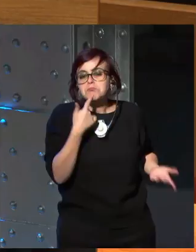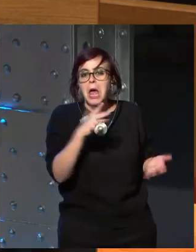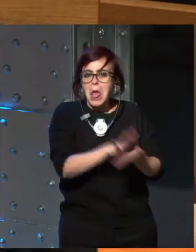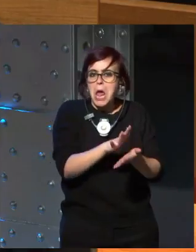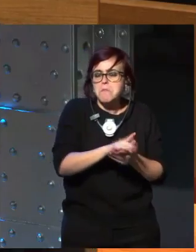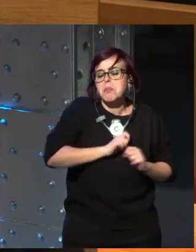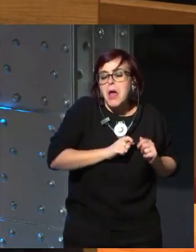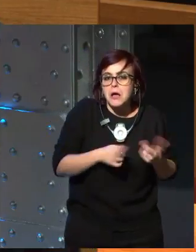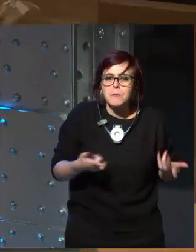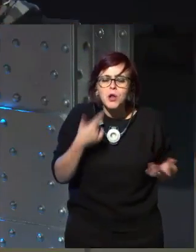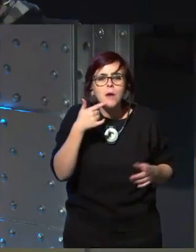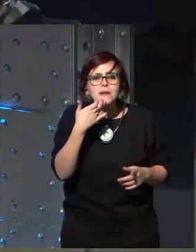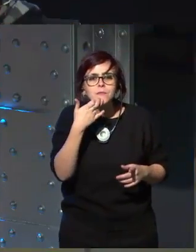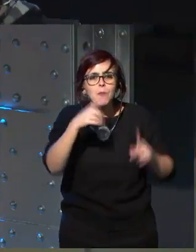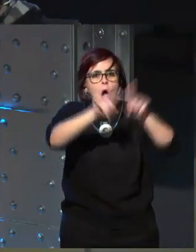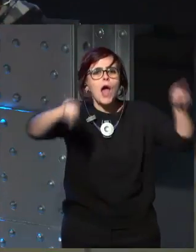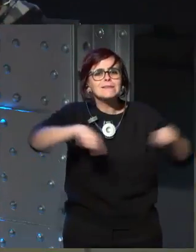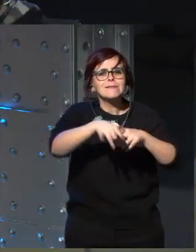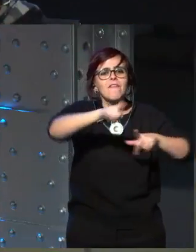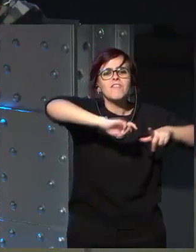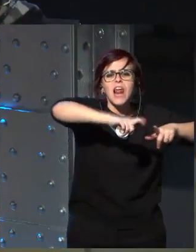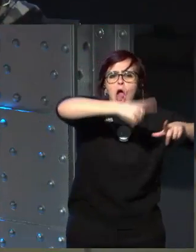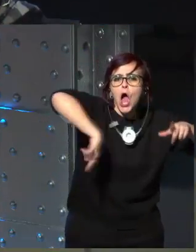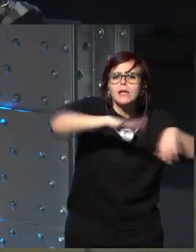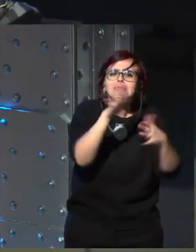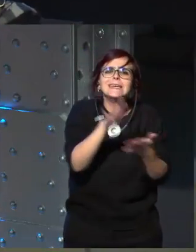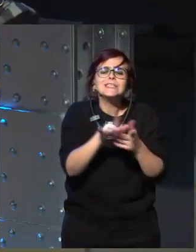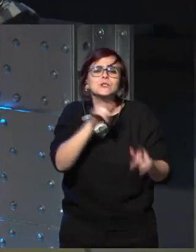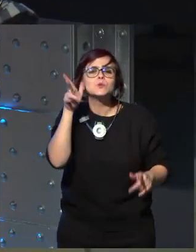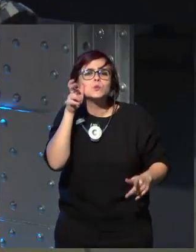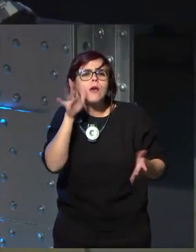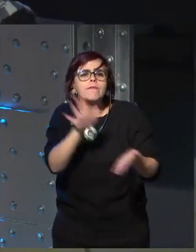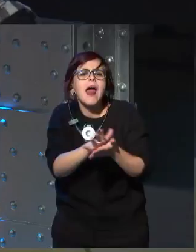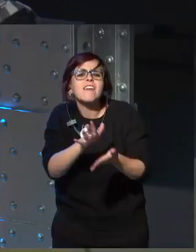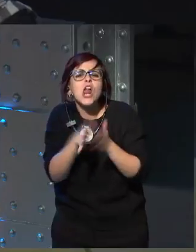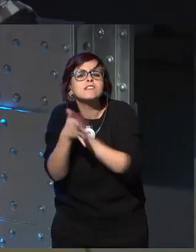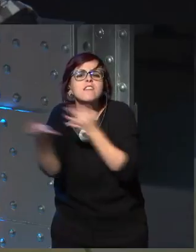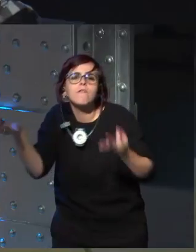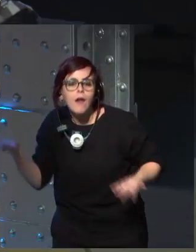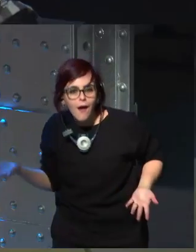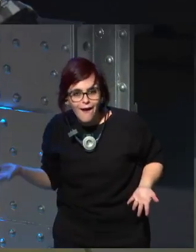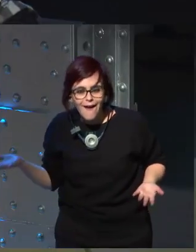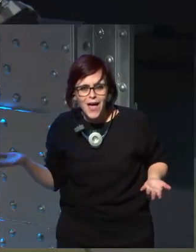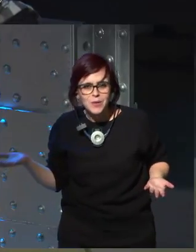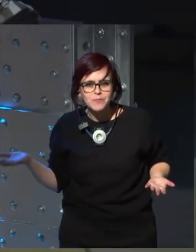record properly. And listening to a vinyl record peacefully, let me just